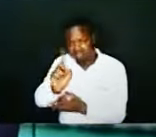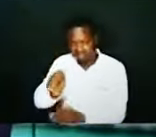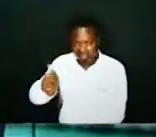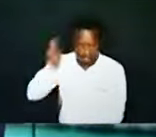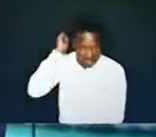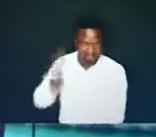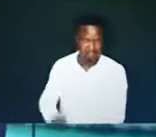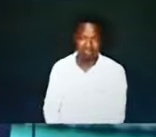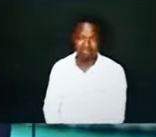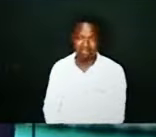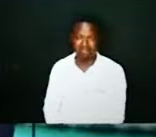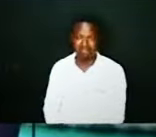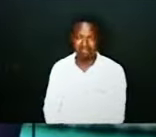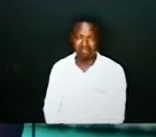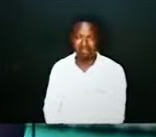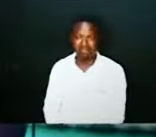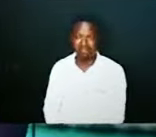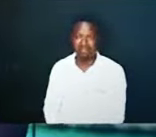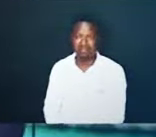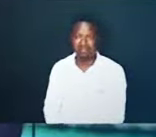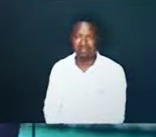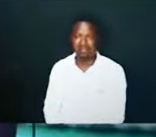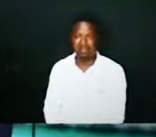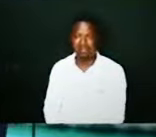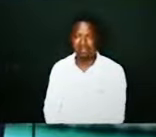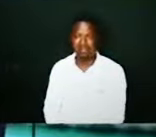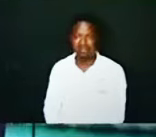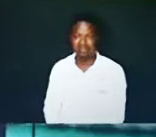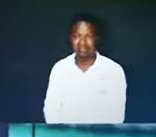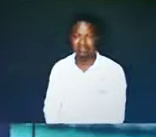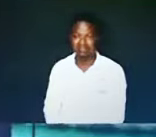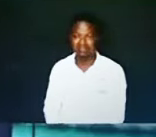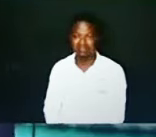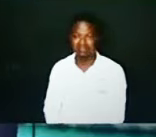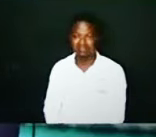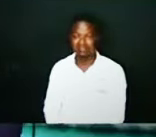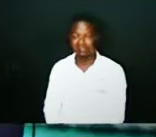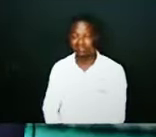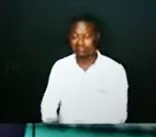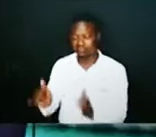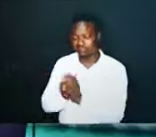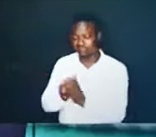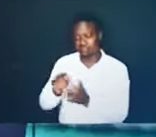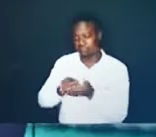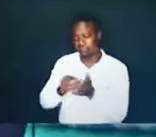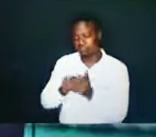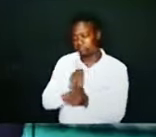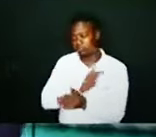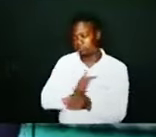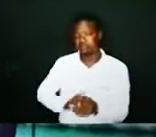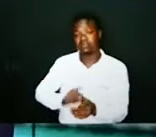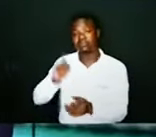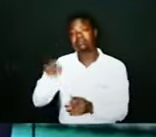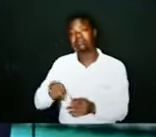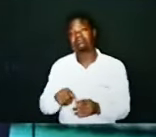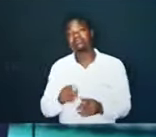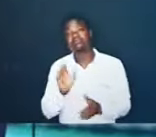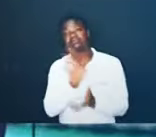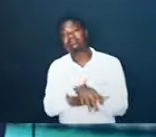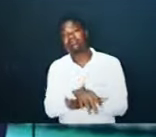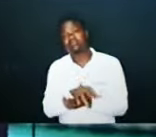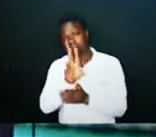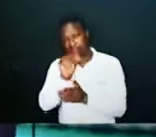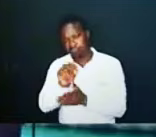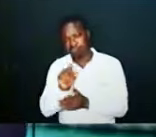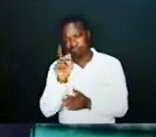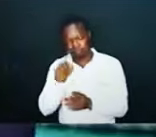have said they are not obeying your. And it is not in the king's best interest to tolerate them. Now, we and that's why he never